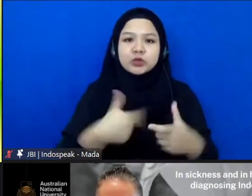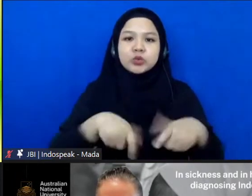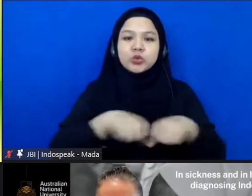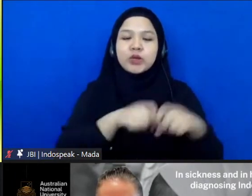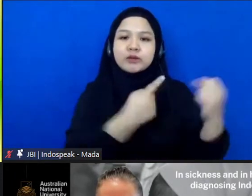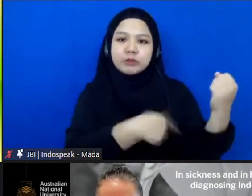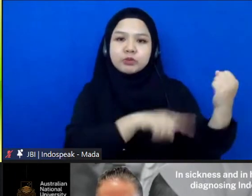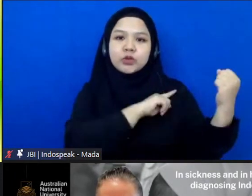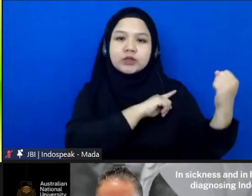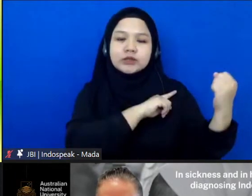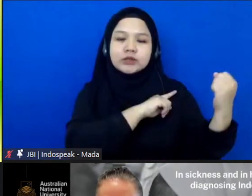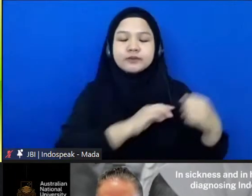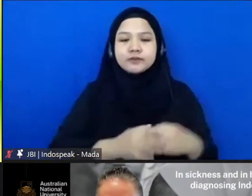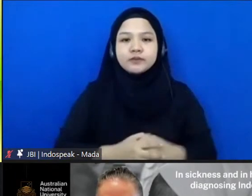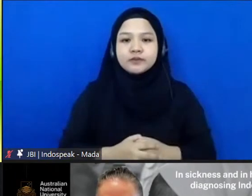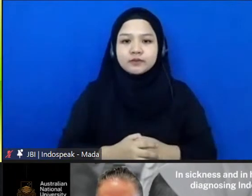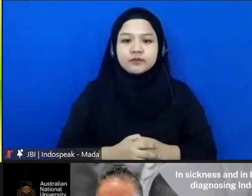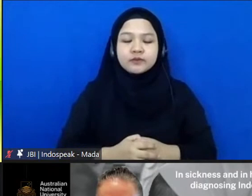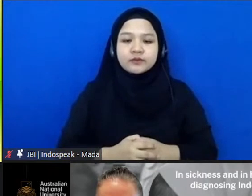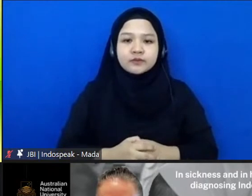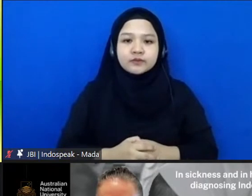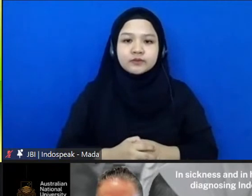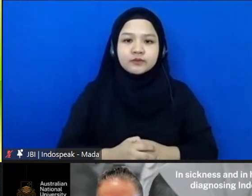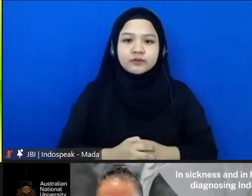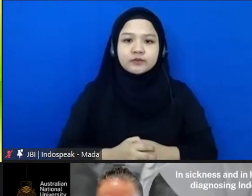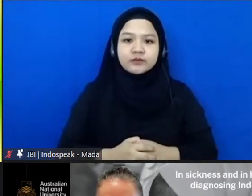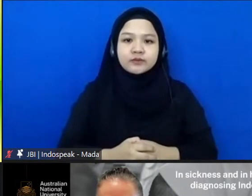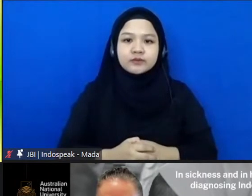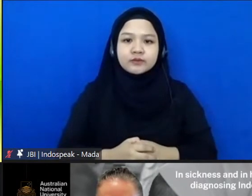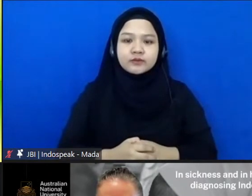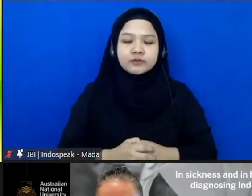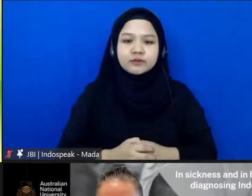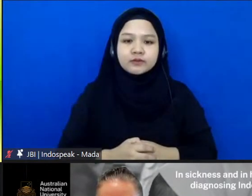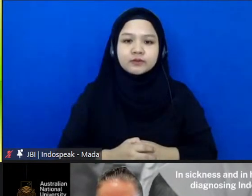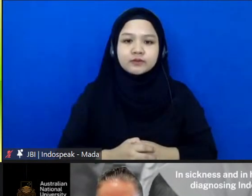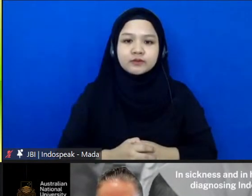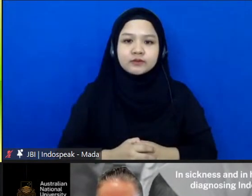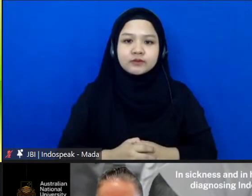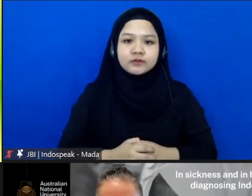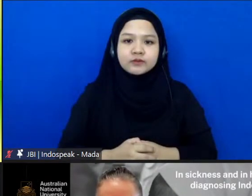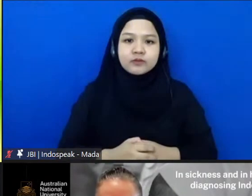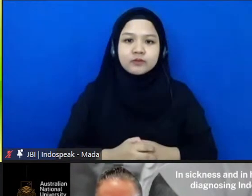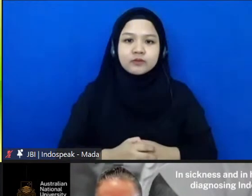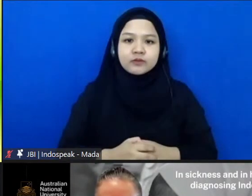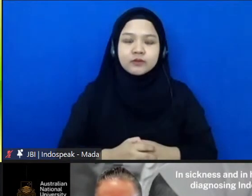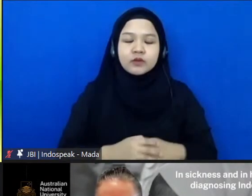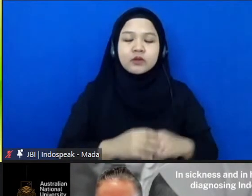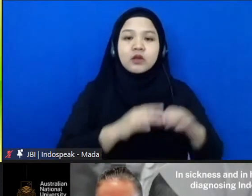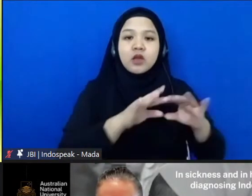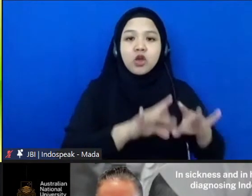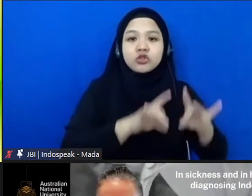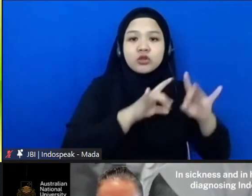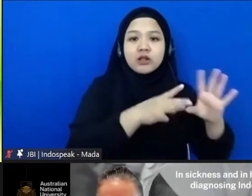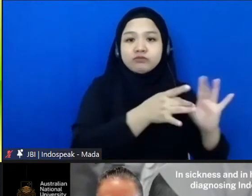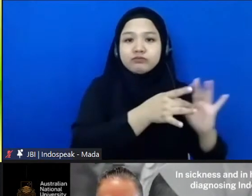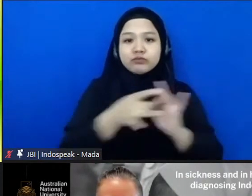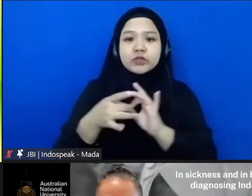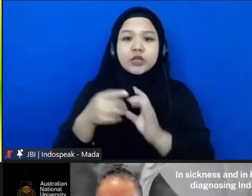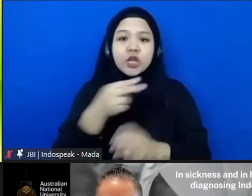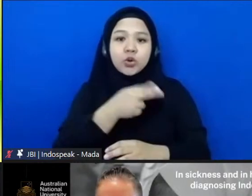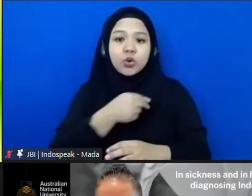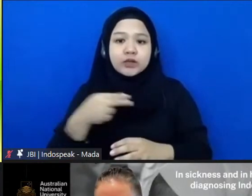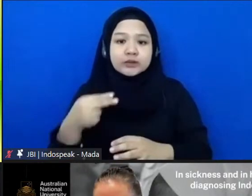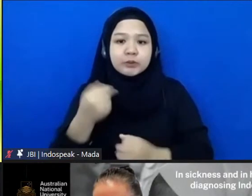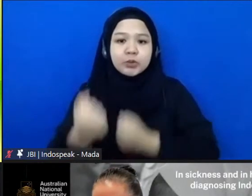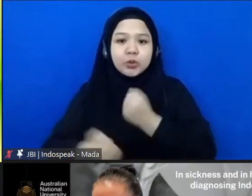Our partnership with Indonesia, which enables us to deliver this broad range of targeted, timely and